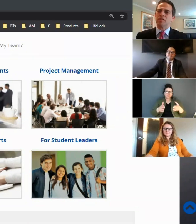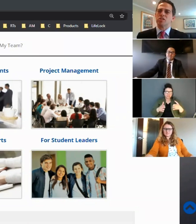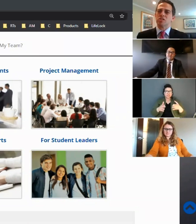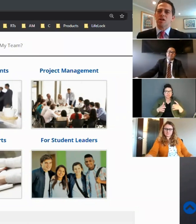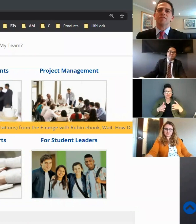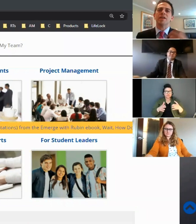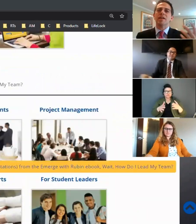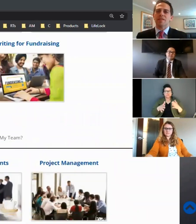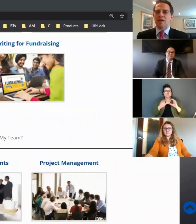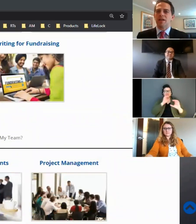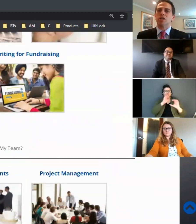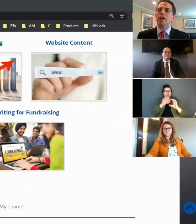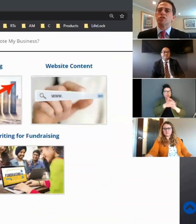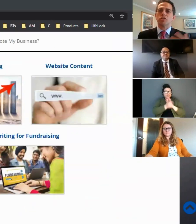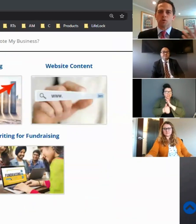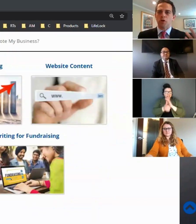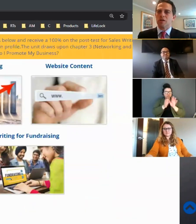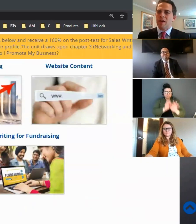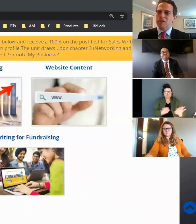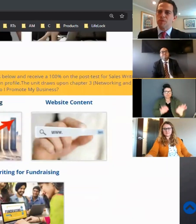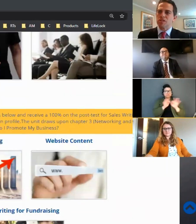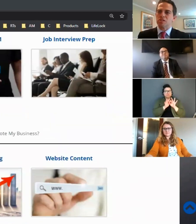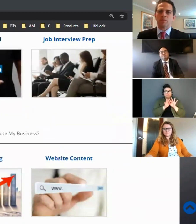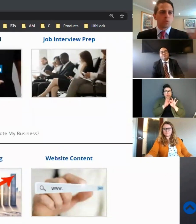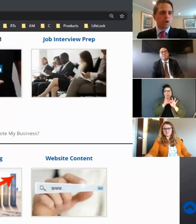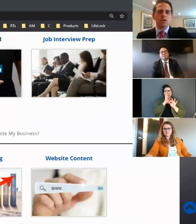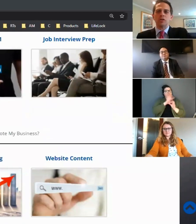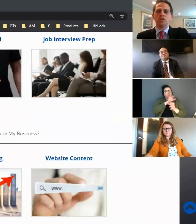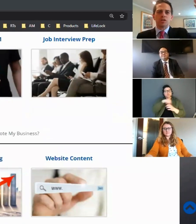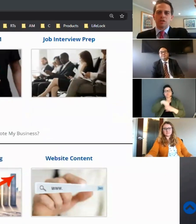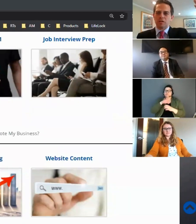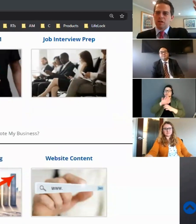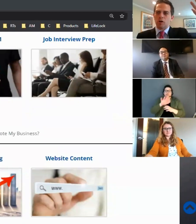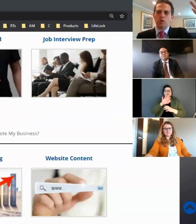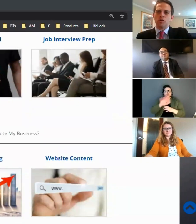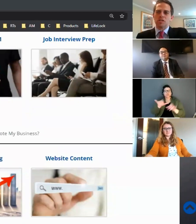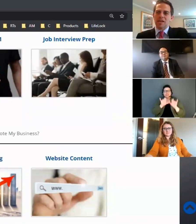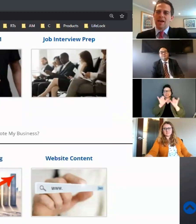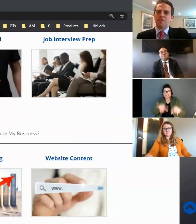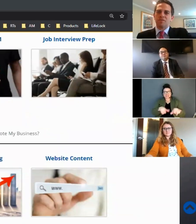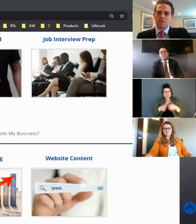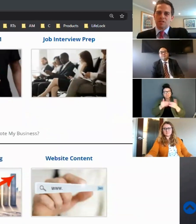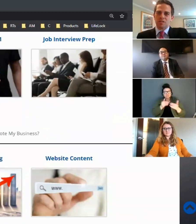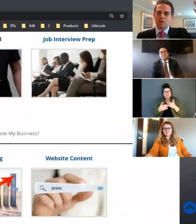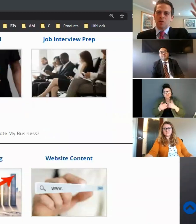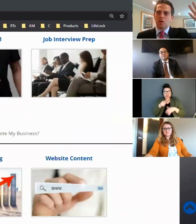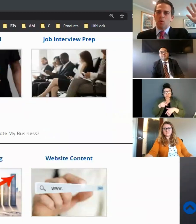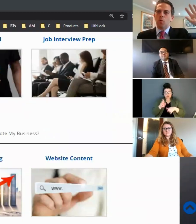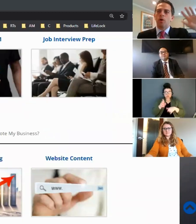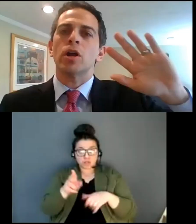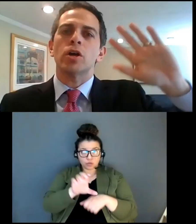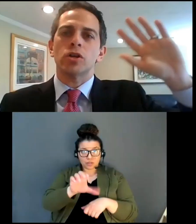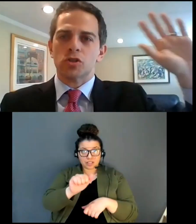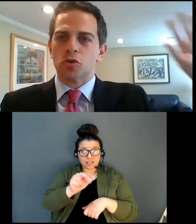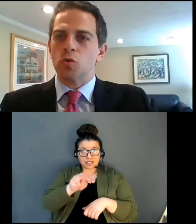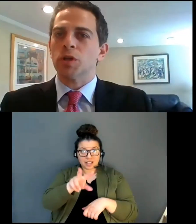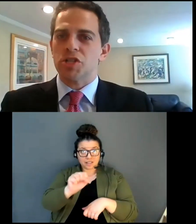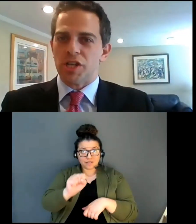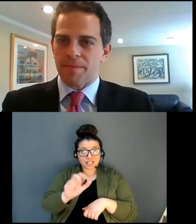leaders. Lots and lots of stuff that integrates to your learning management system. What do you use in here? Who uses Canvas